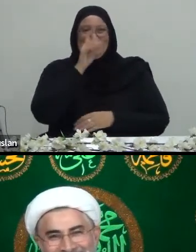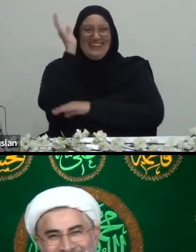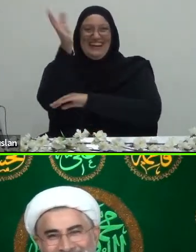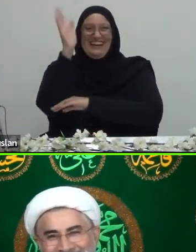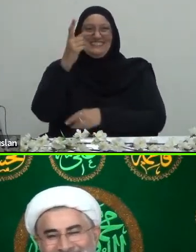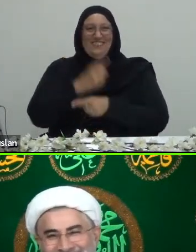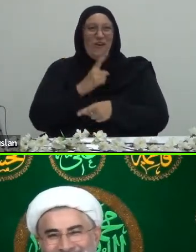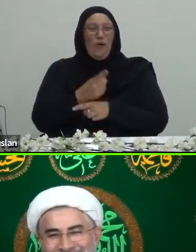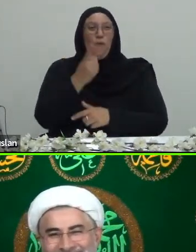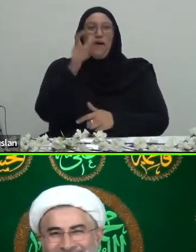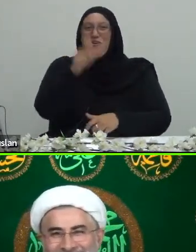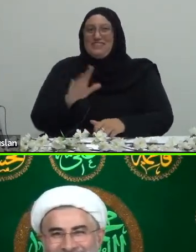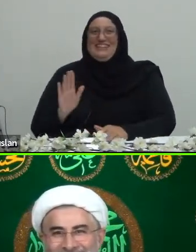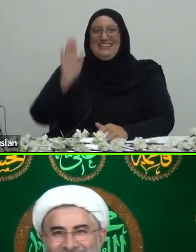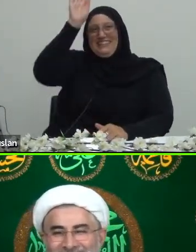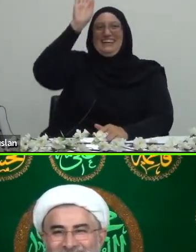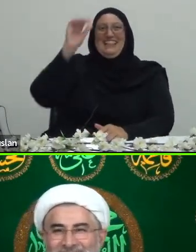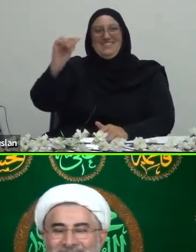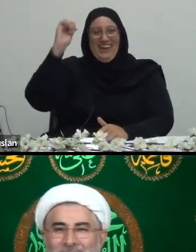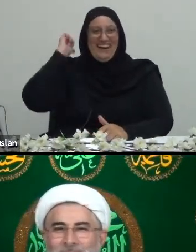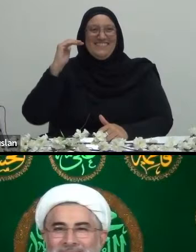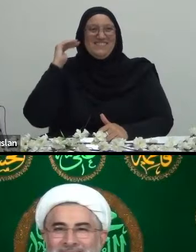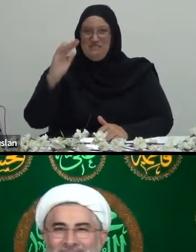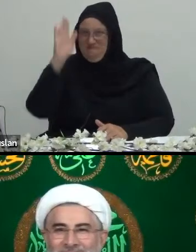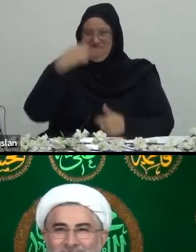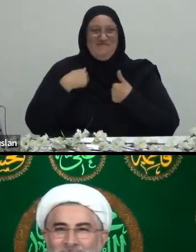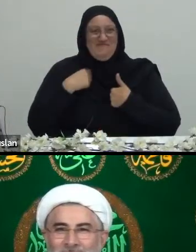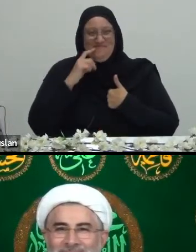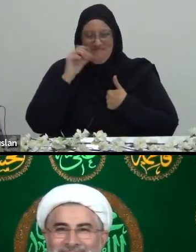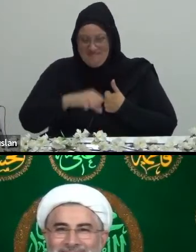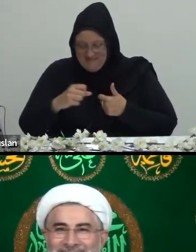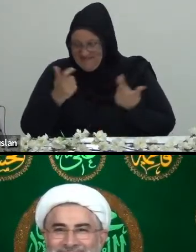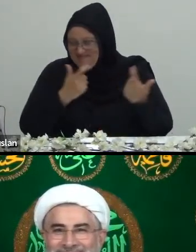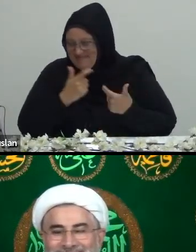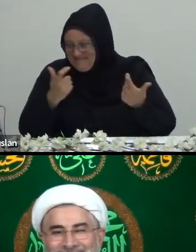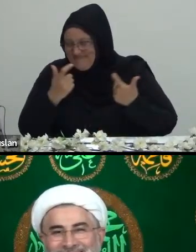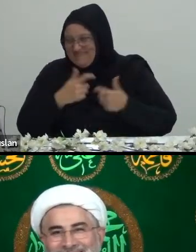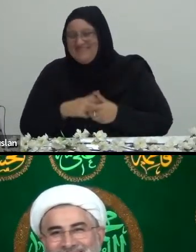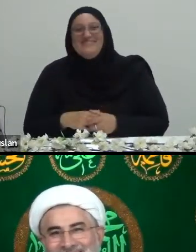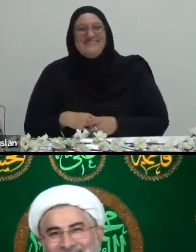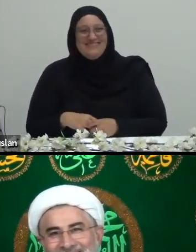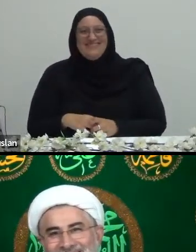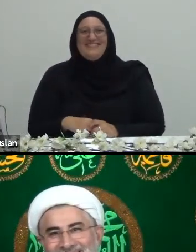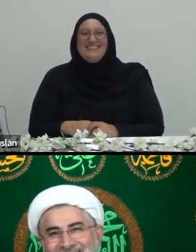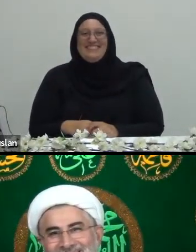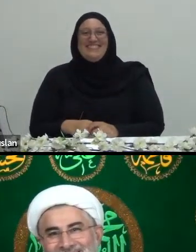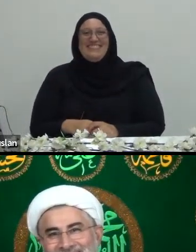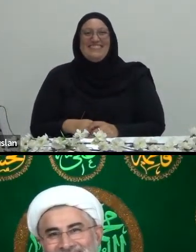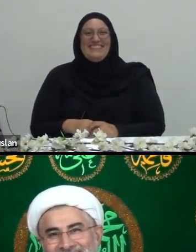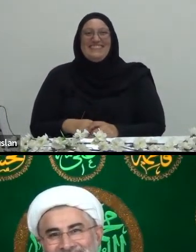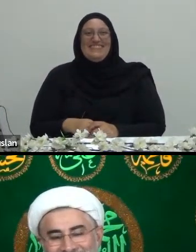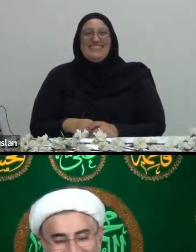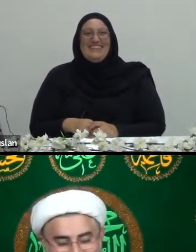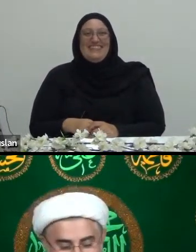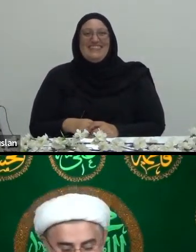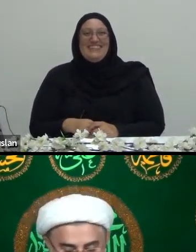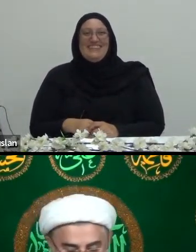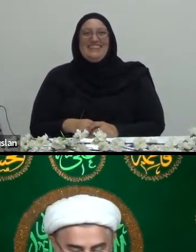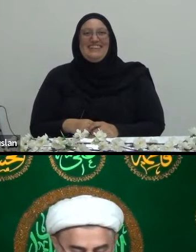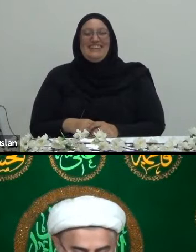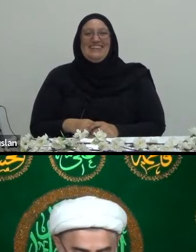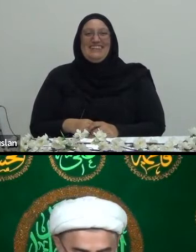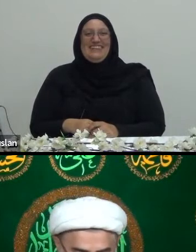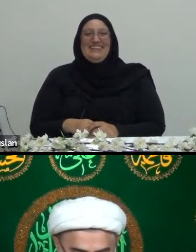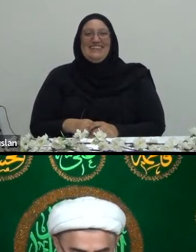Anyway, they will be attending it. Yeah, of course, of course. Sheikh, when